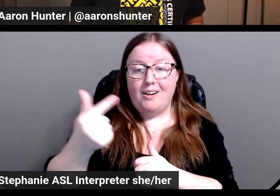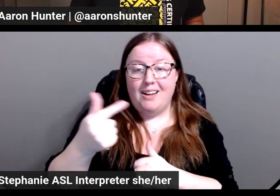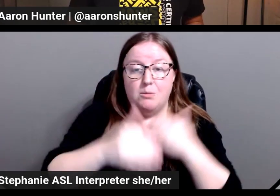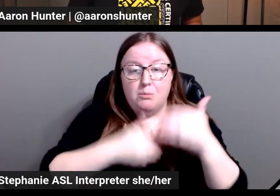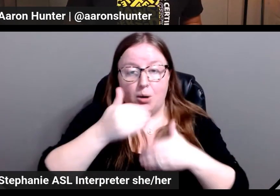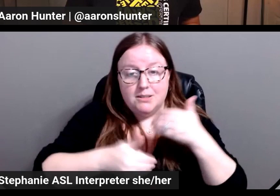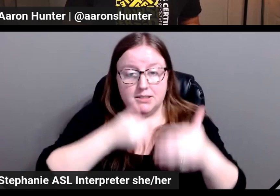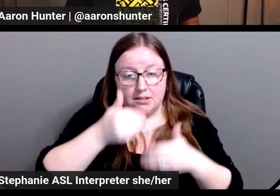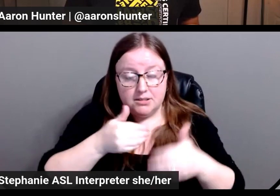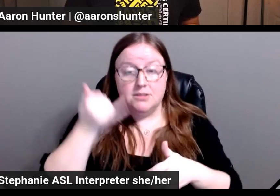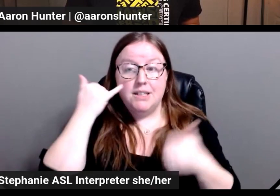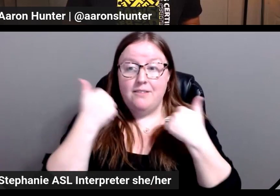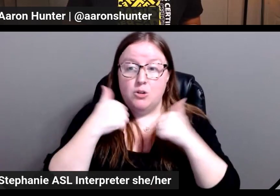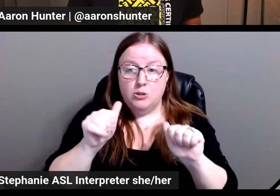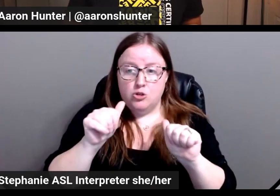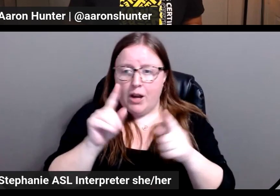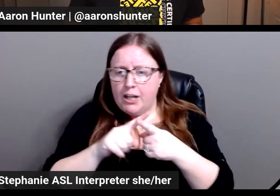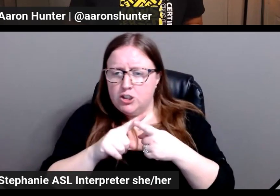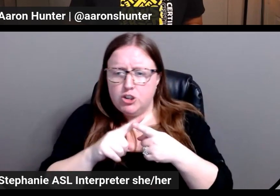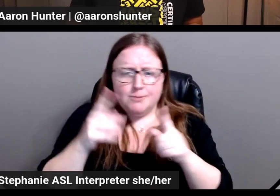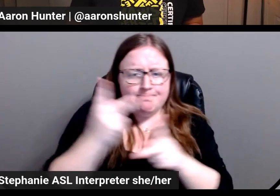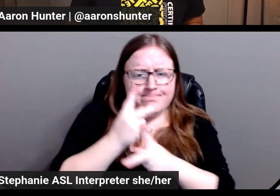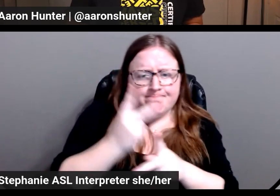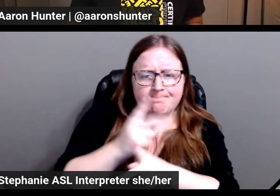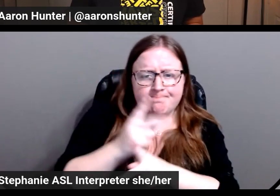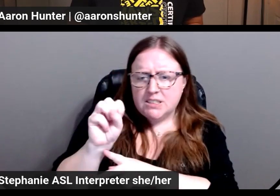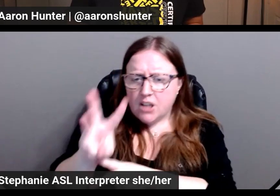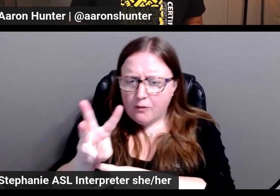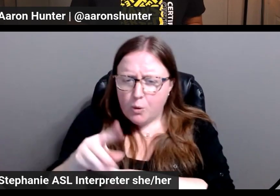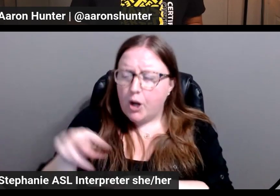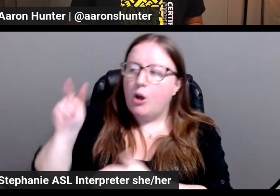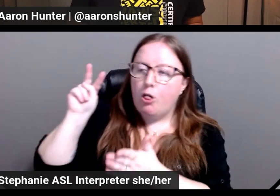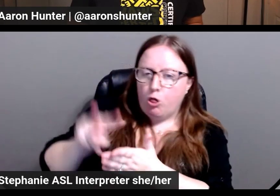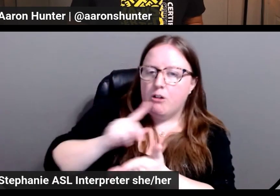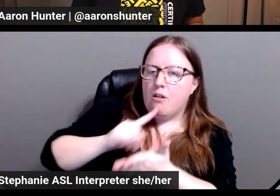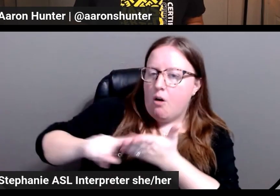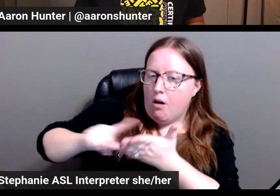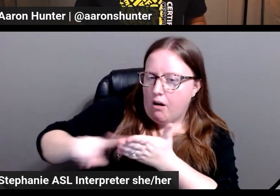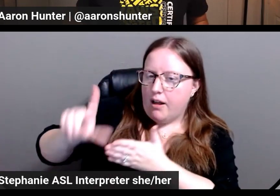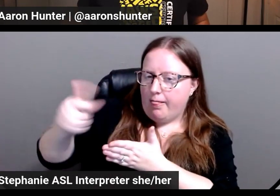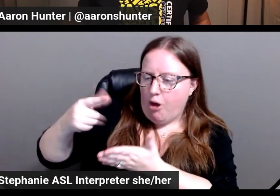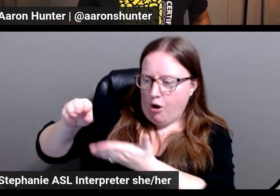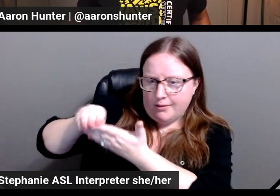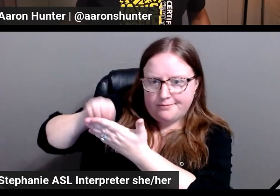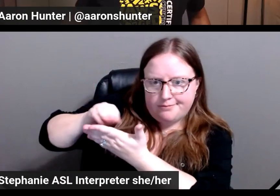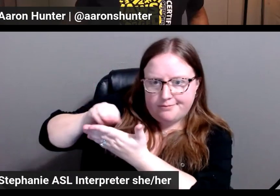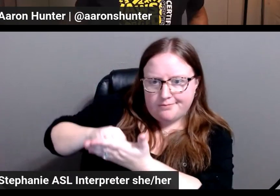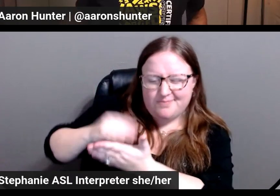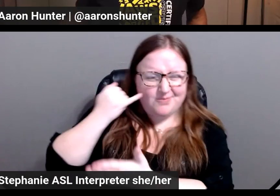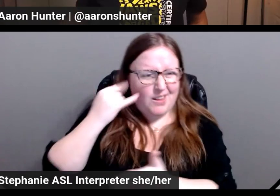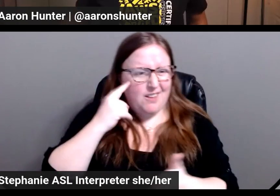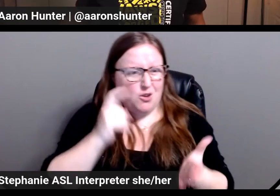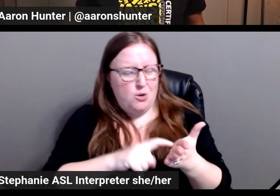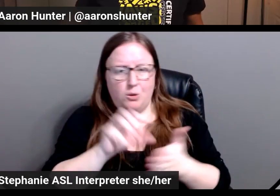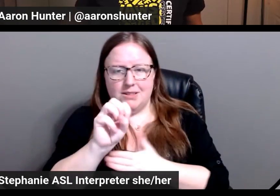are trying to get your software to run. Keep an eye on the audit log. If your software isn't generating any sort of